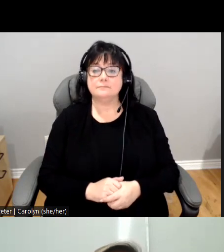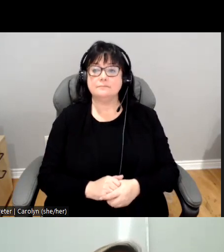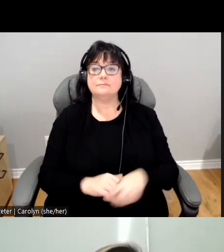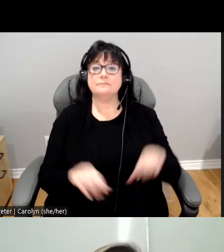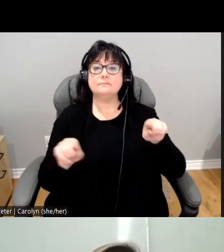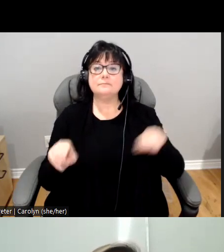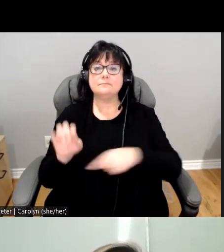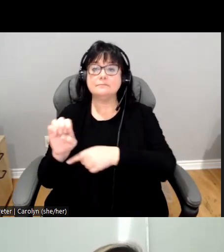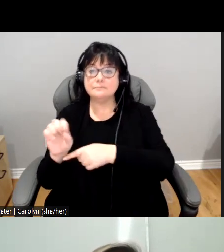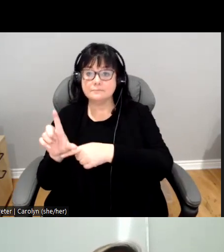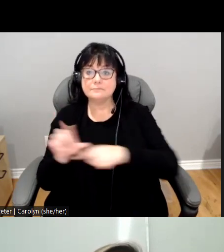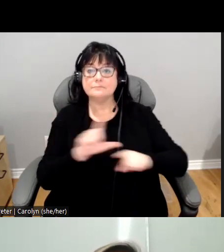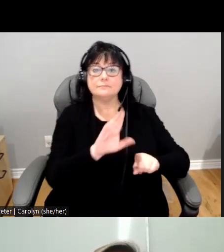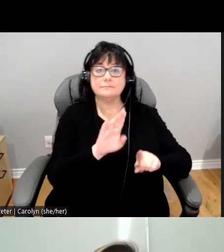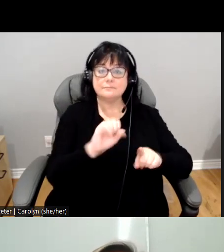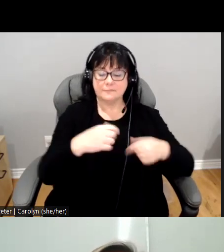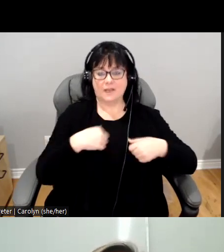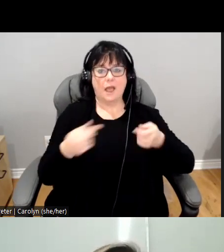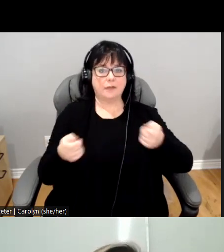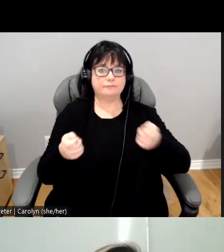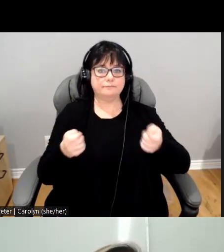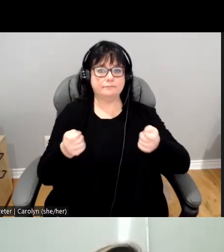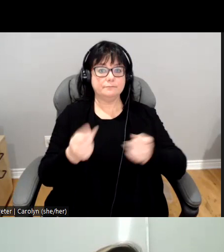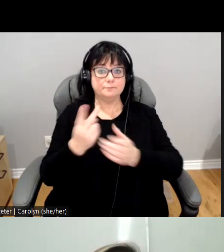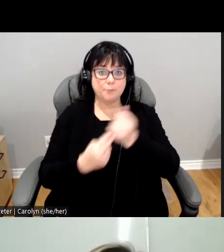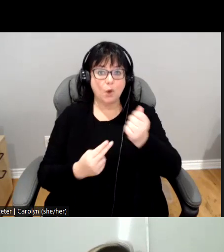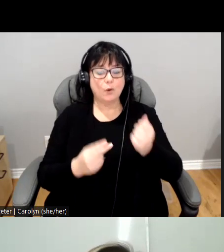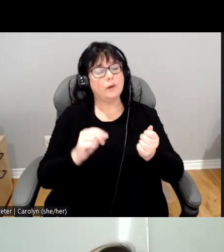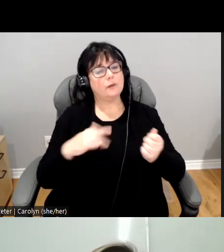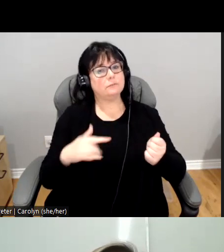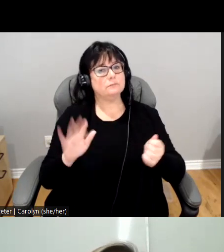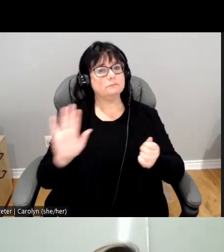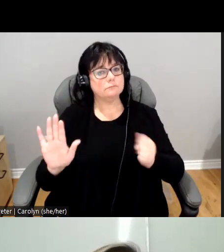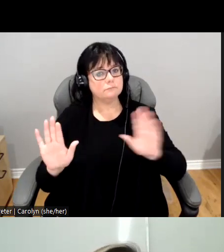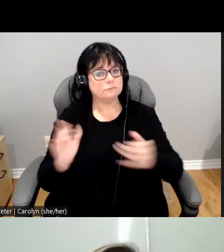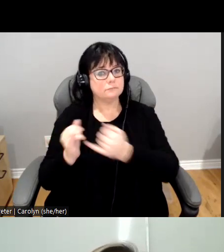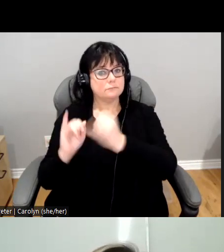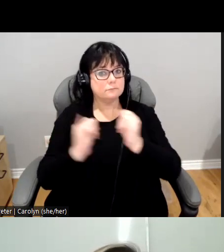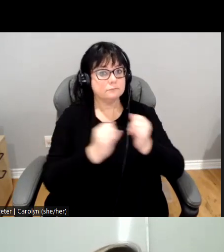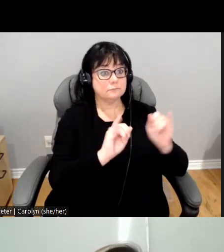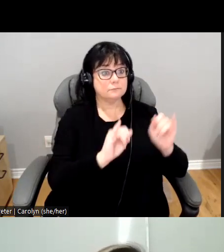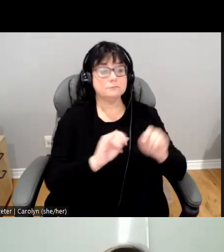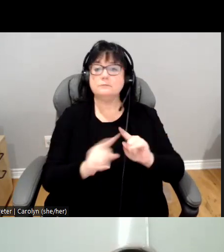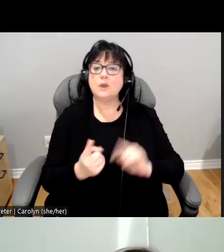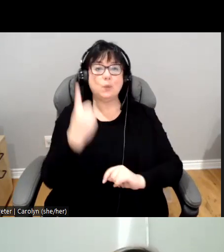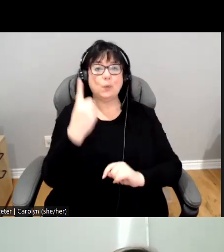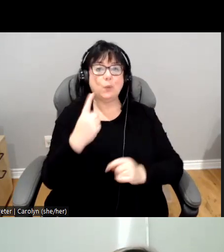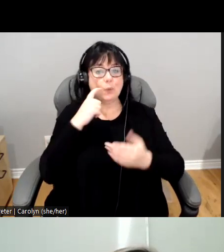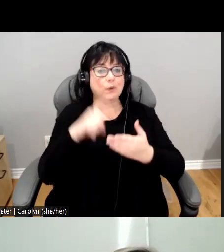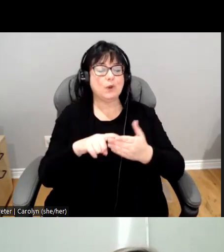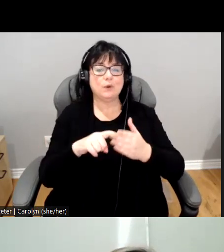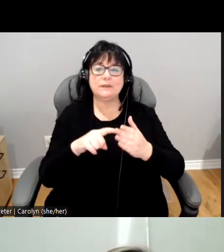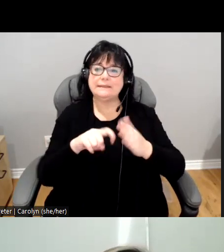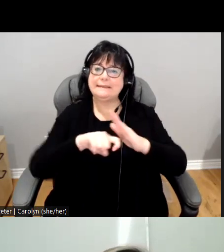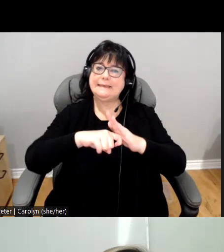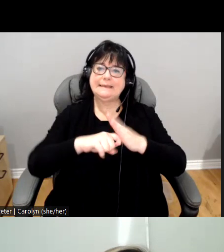organization, again, they ran very independently. So one thing I found and we learned was the communication part is really key. And I alluded